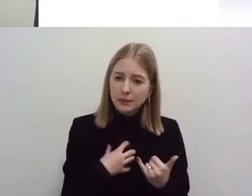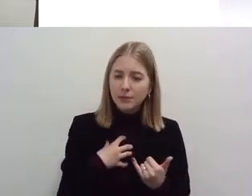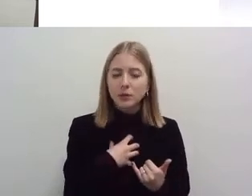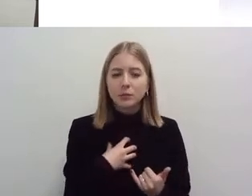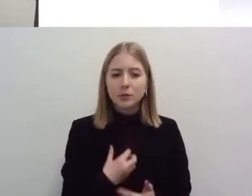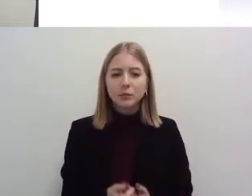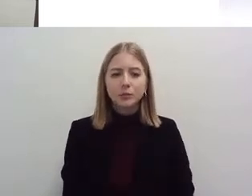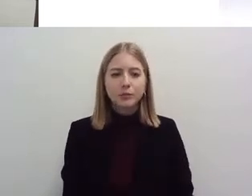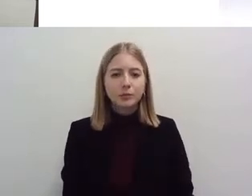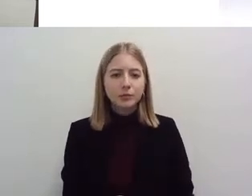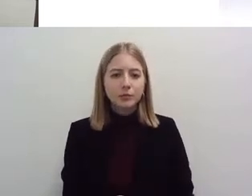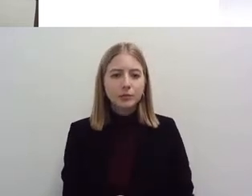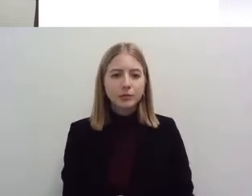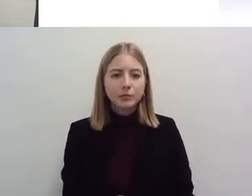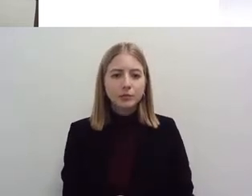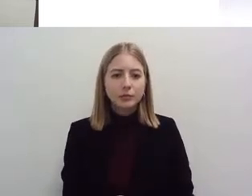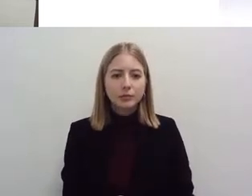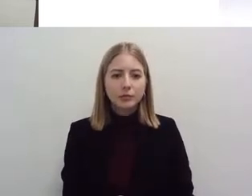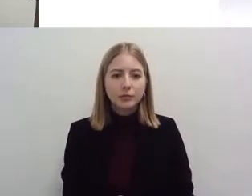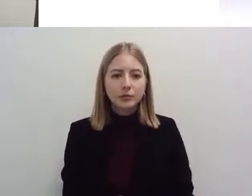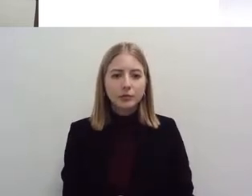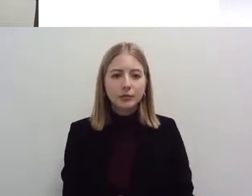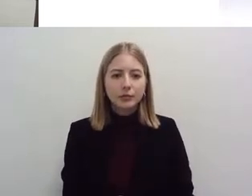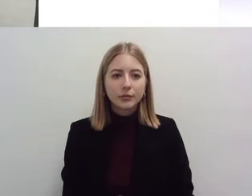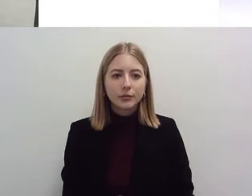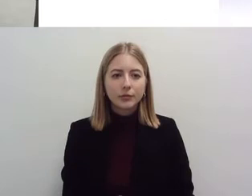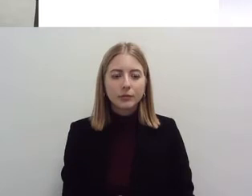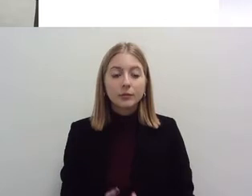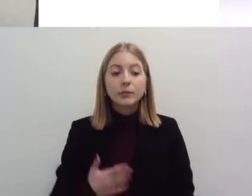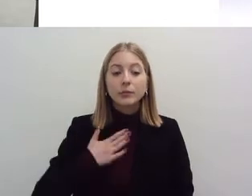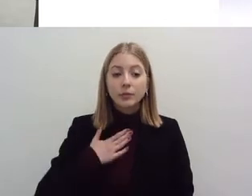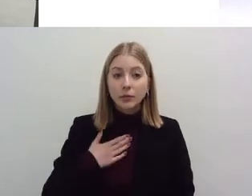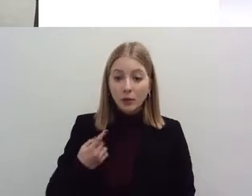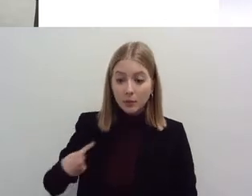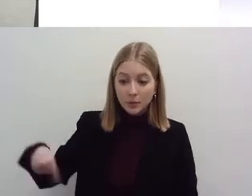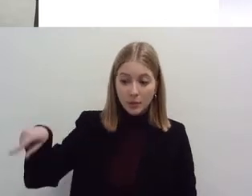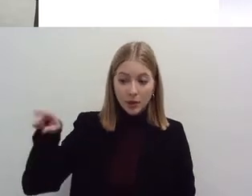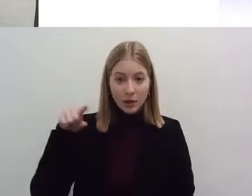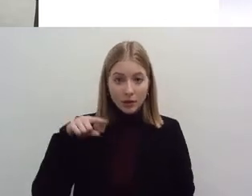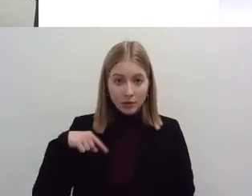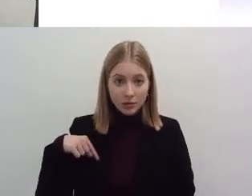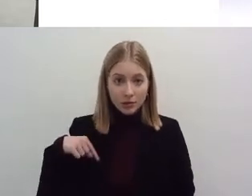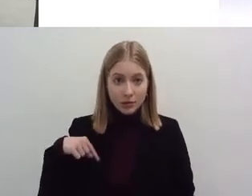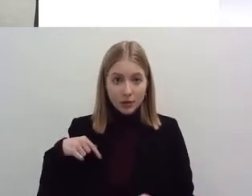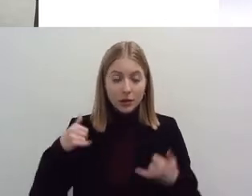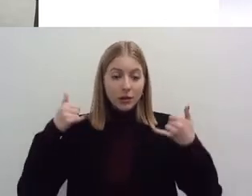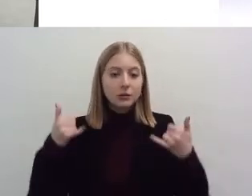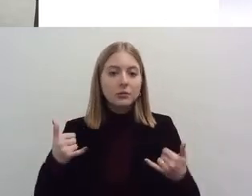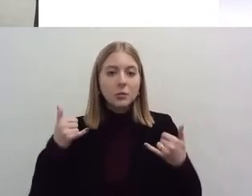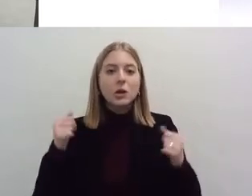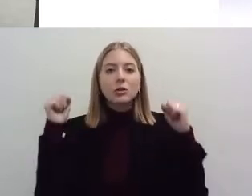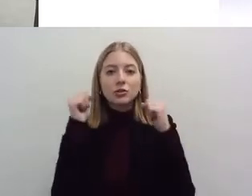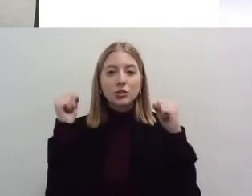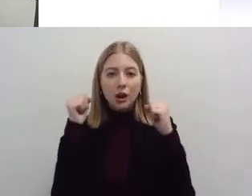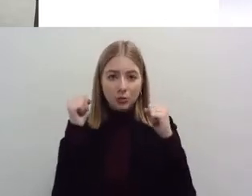So this is why we centered this Nordic collaborative project around the